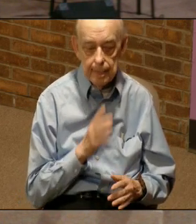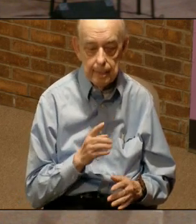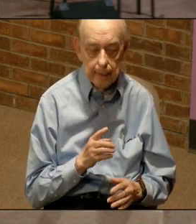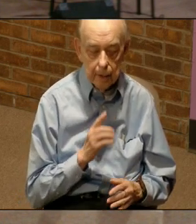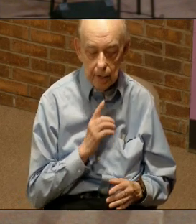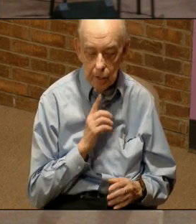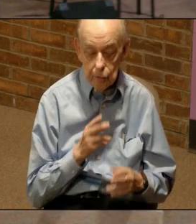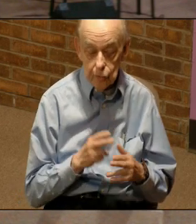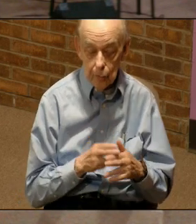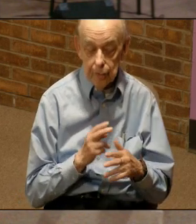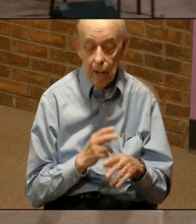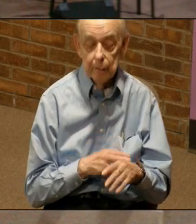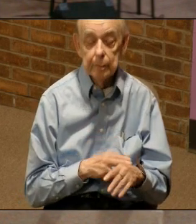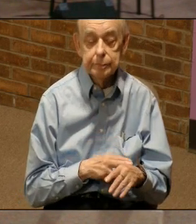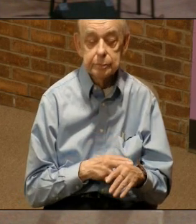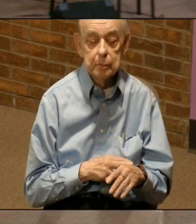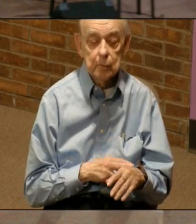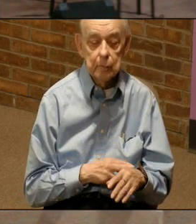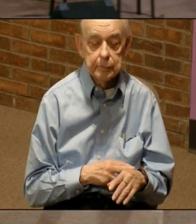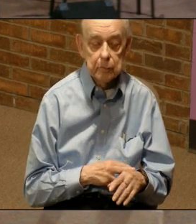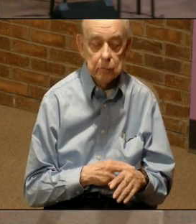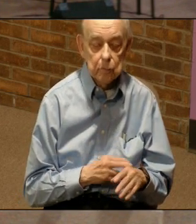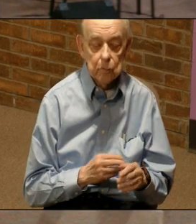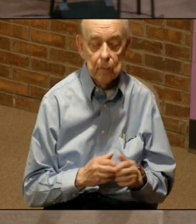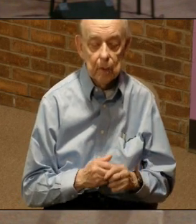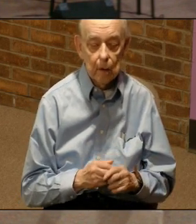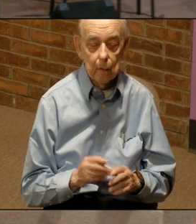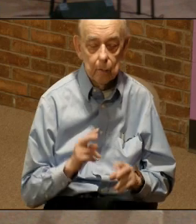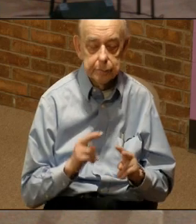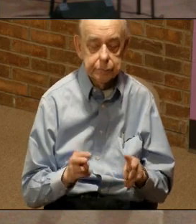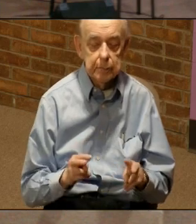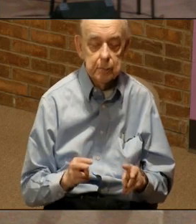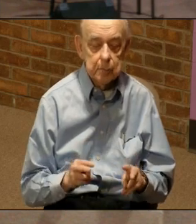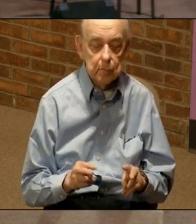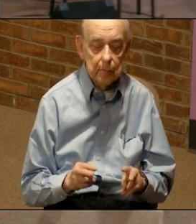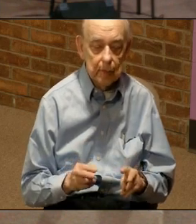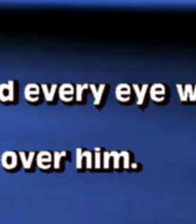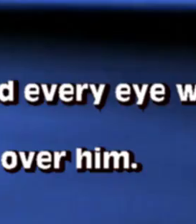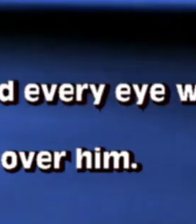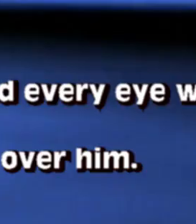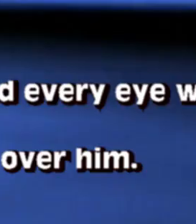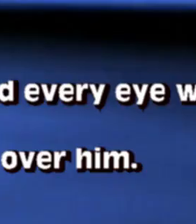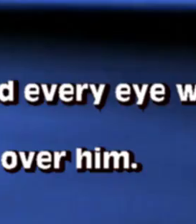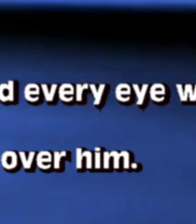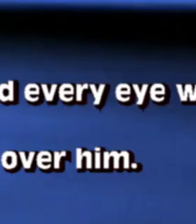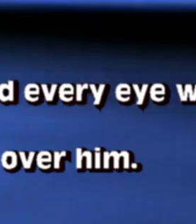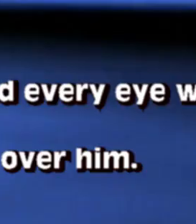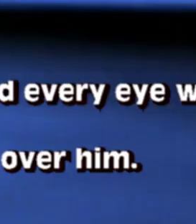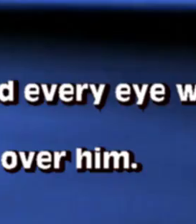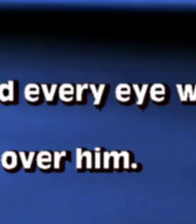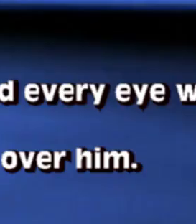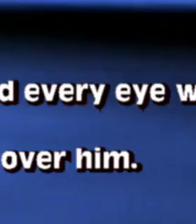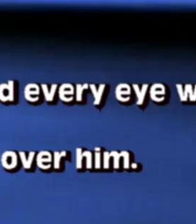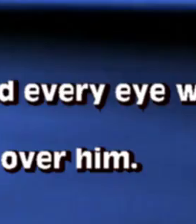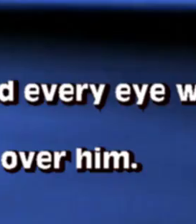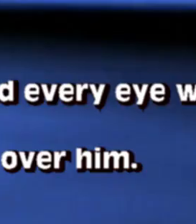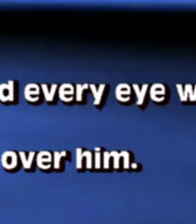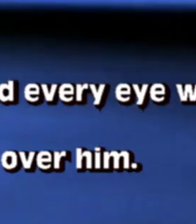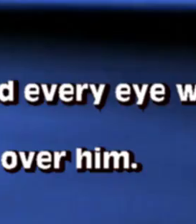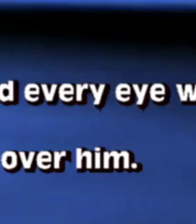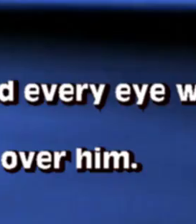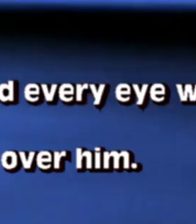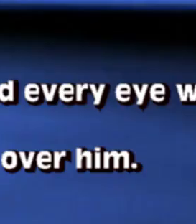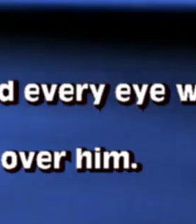real soon. Look at what he said. "Behold," he says, "he is coming with